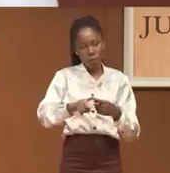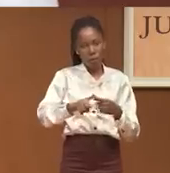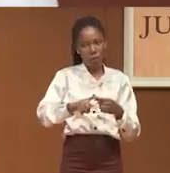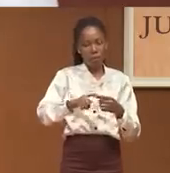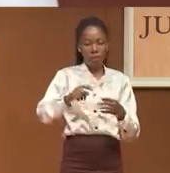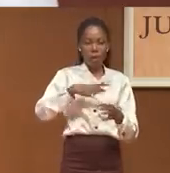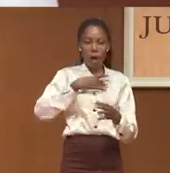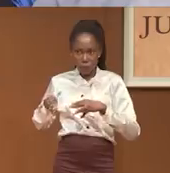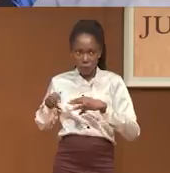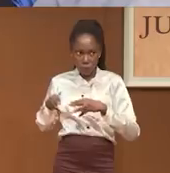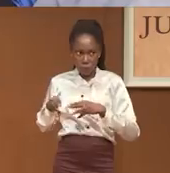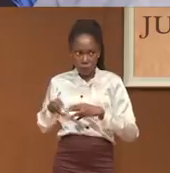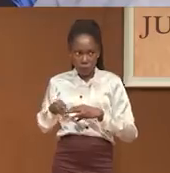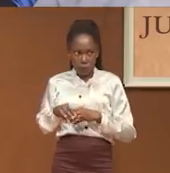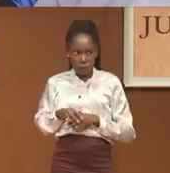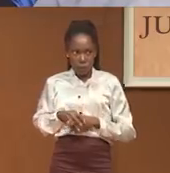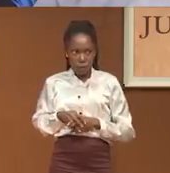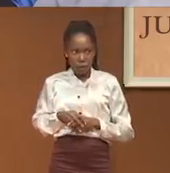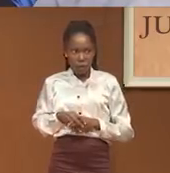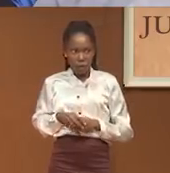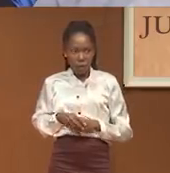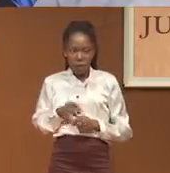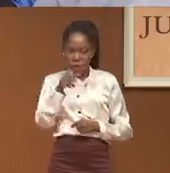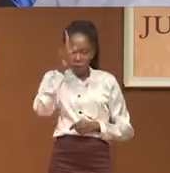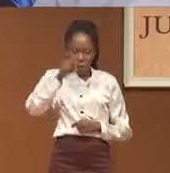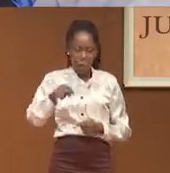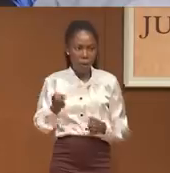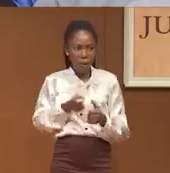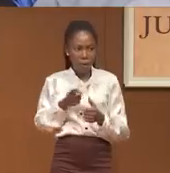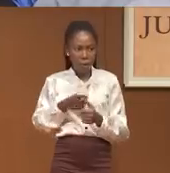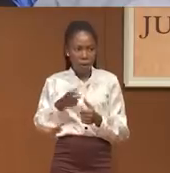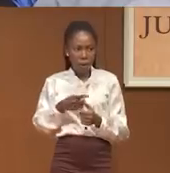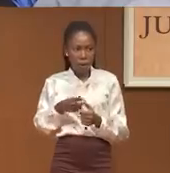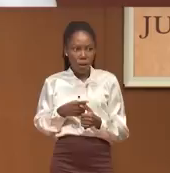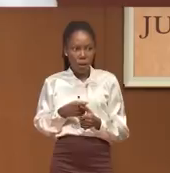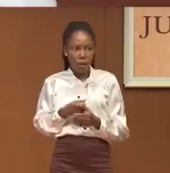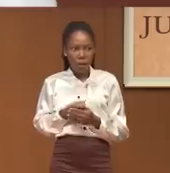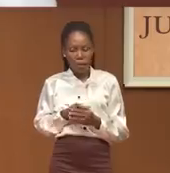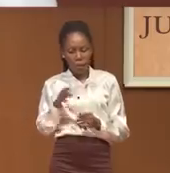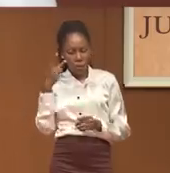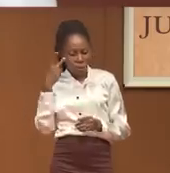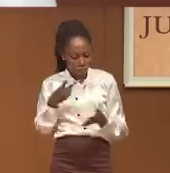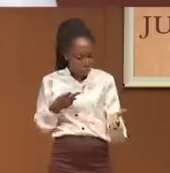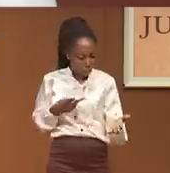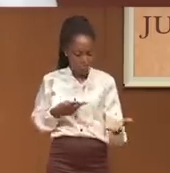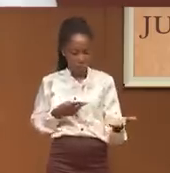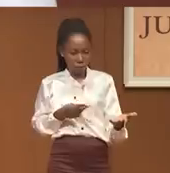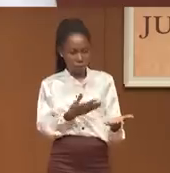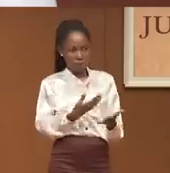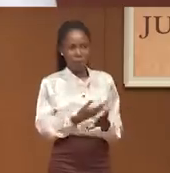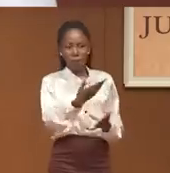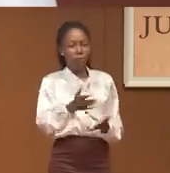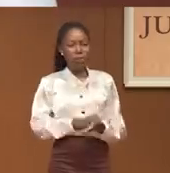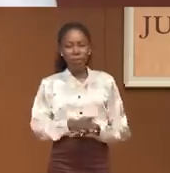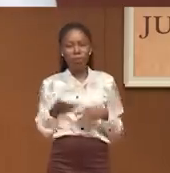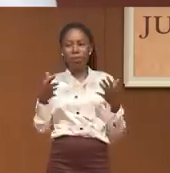title. It's like you make payments. Oh, you've bought it. That's it. Let me just